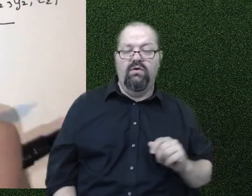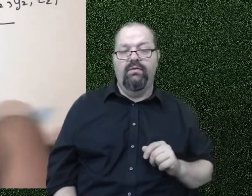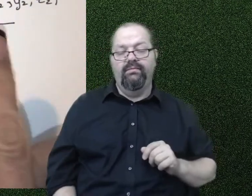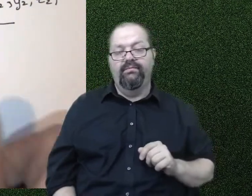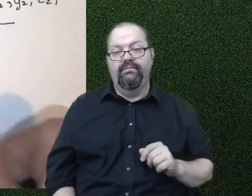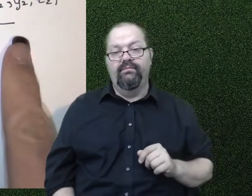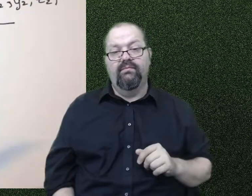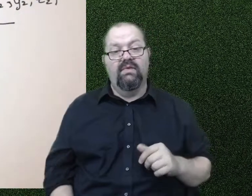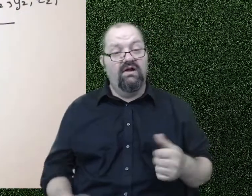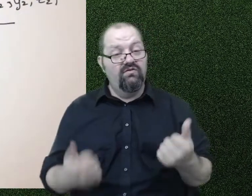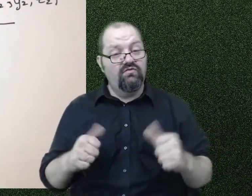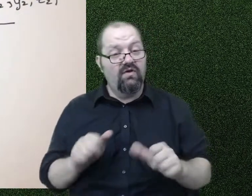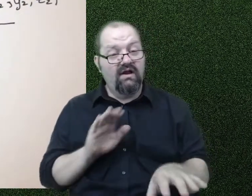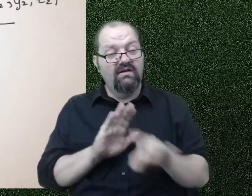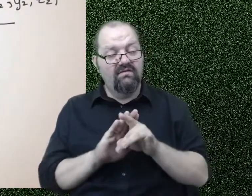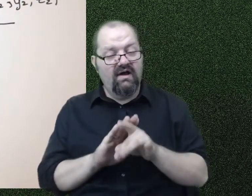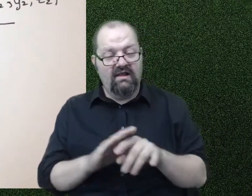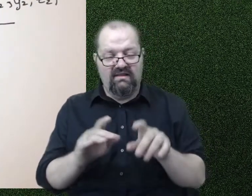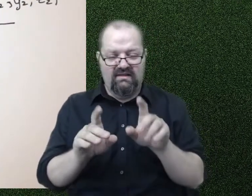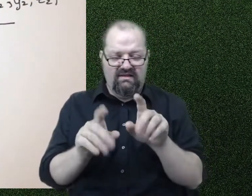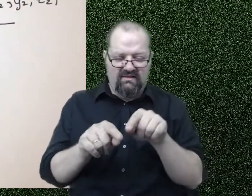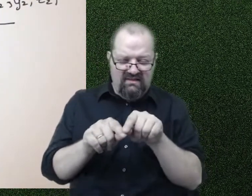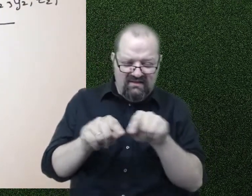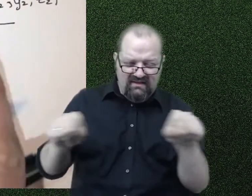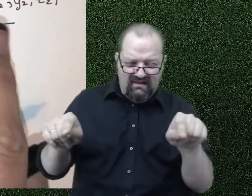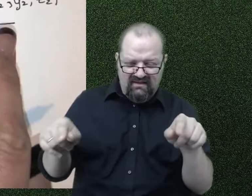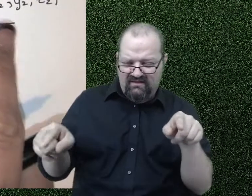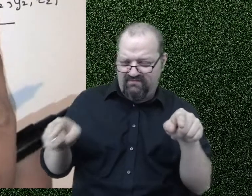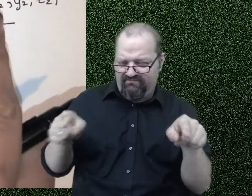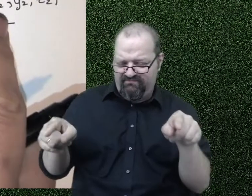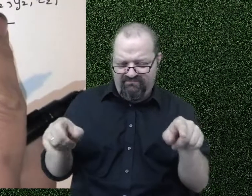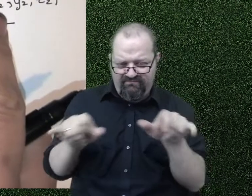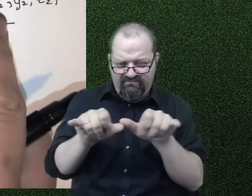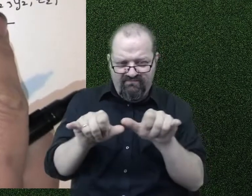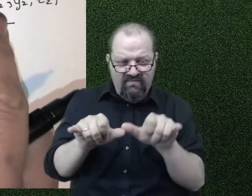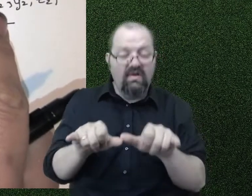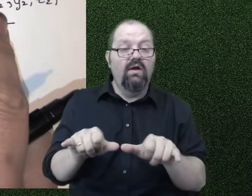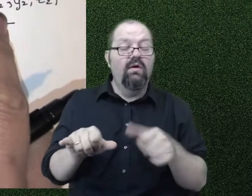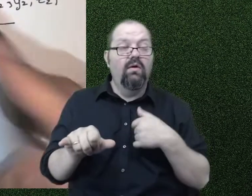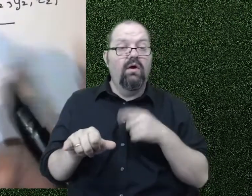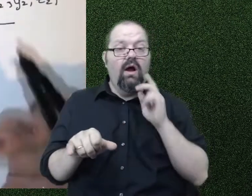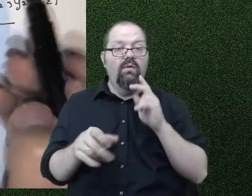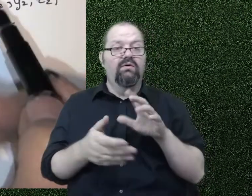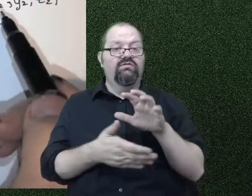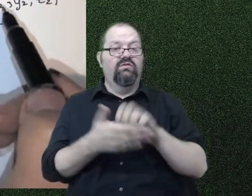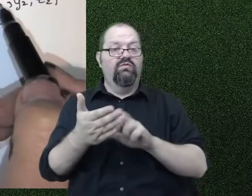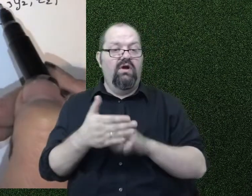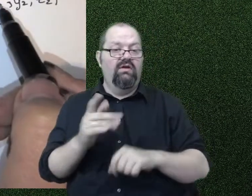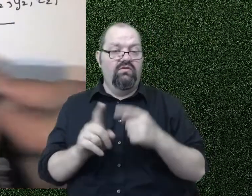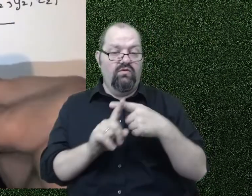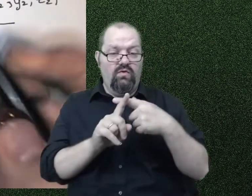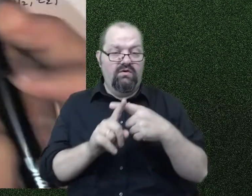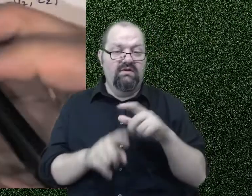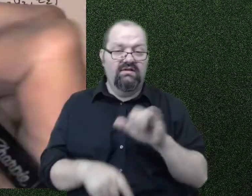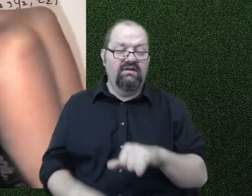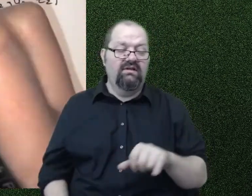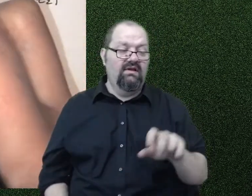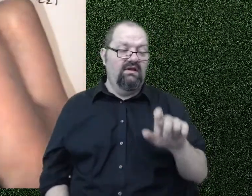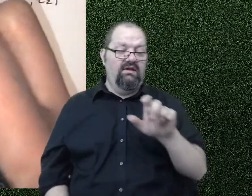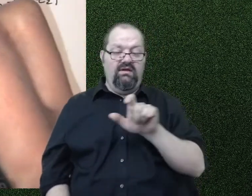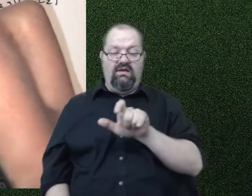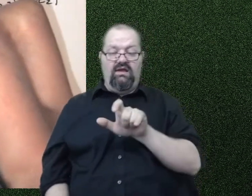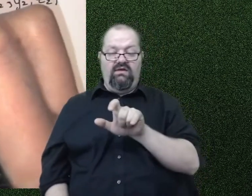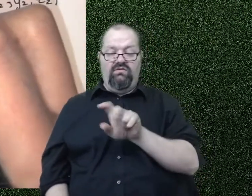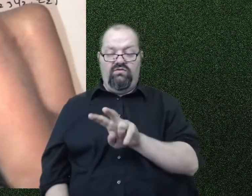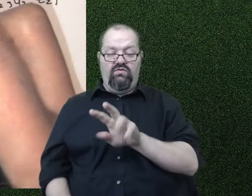and I'm trying to find the distance between those 2 points, I just subtract the coordinates. I do x2 minus